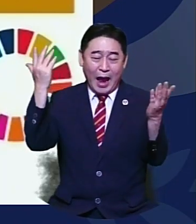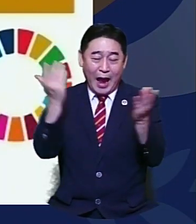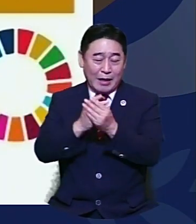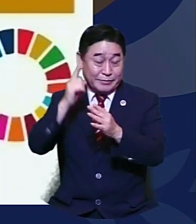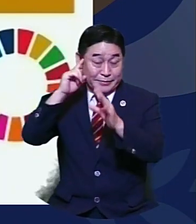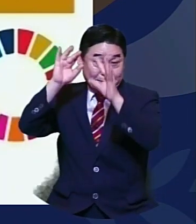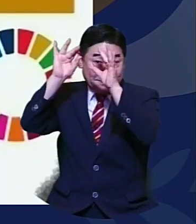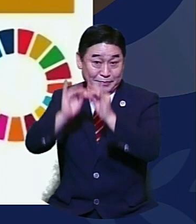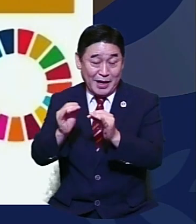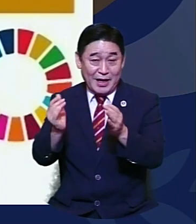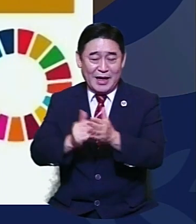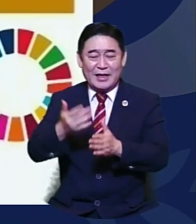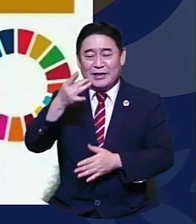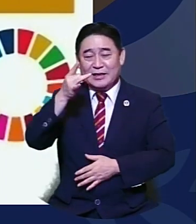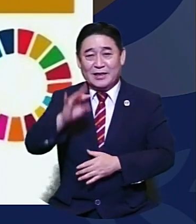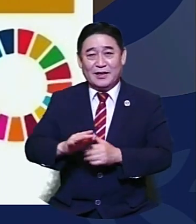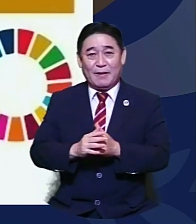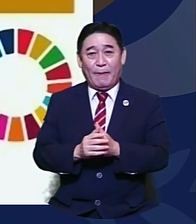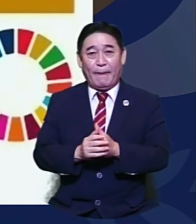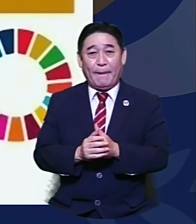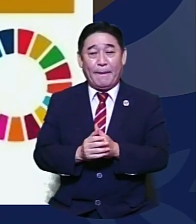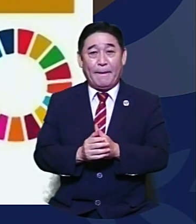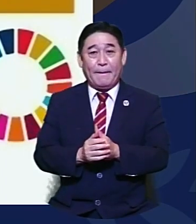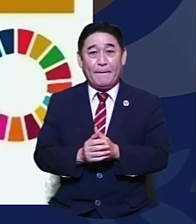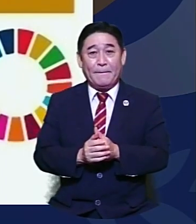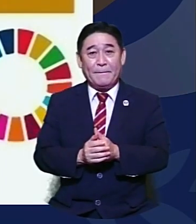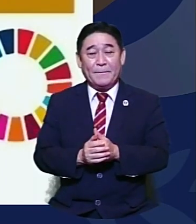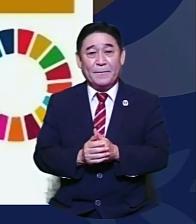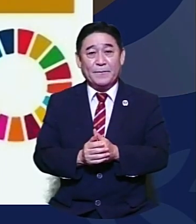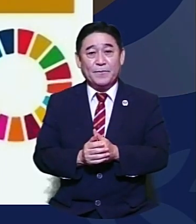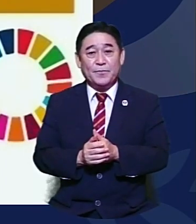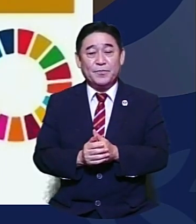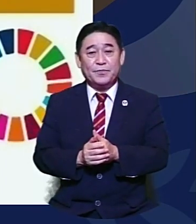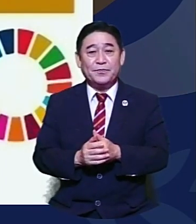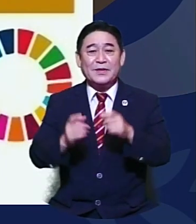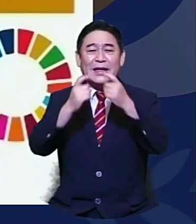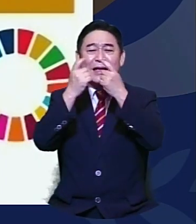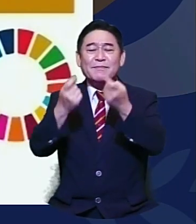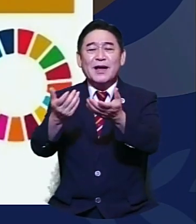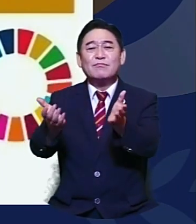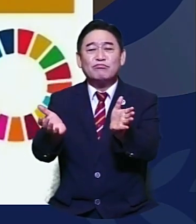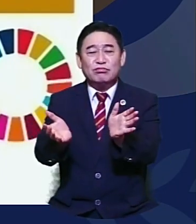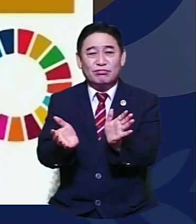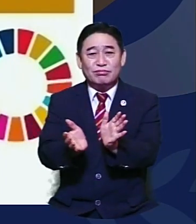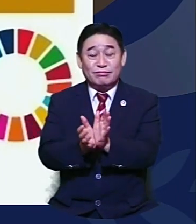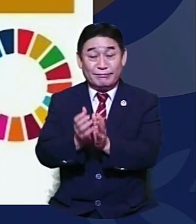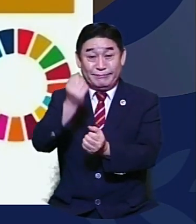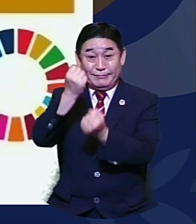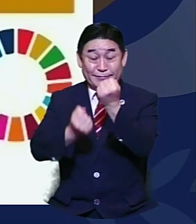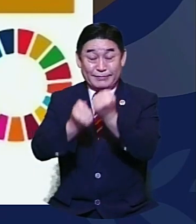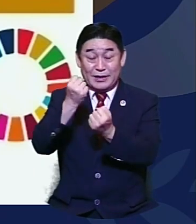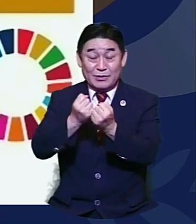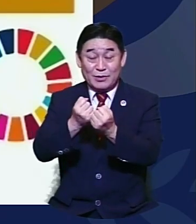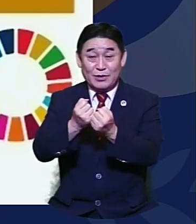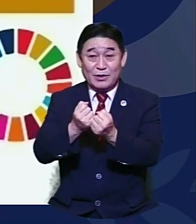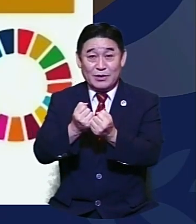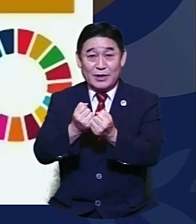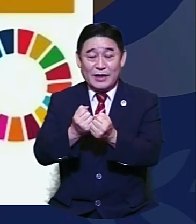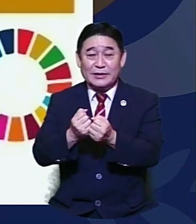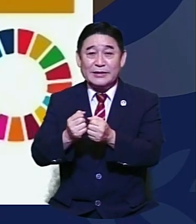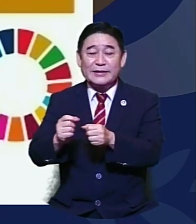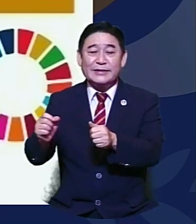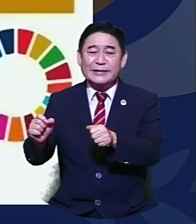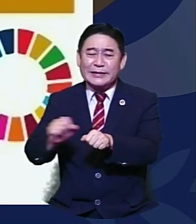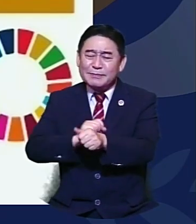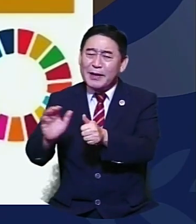to incentivize the investments and incentivize and motivate the private sector. And I think, Chris, you were mentioning,